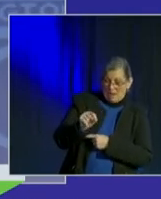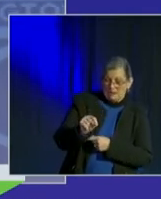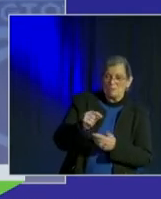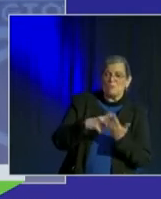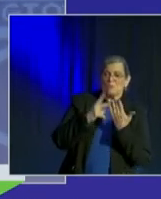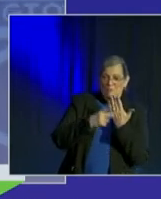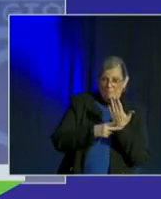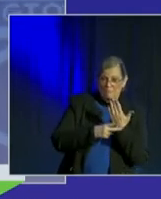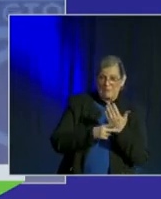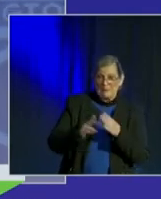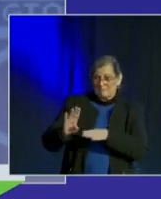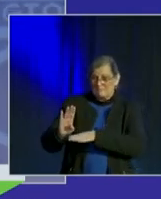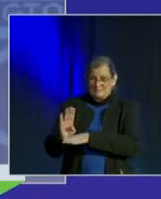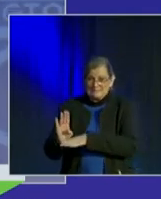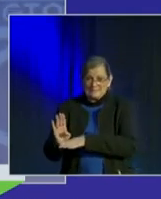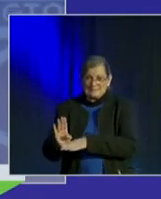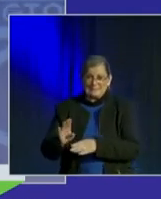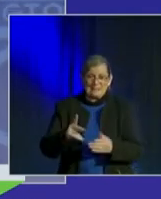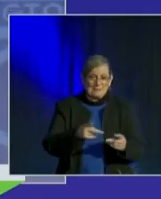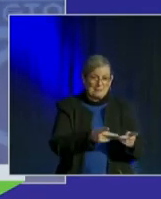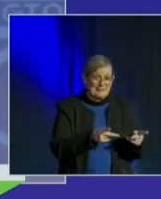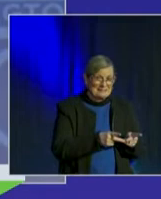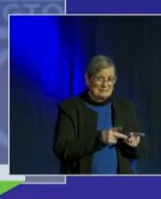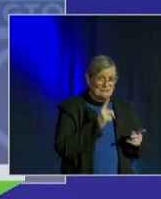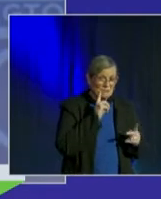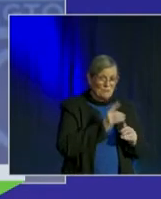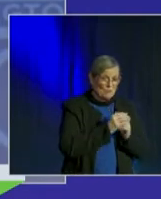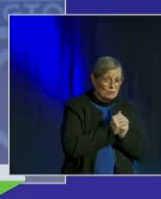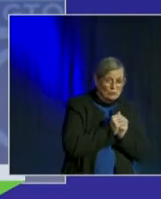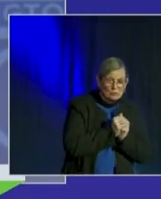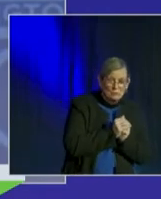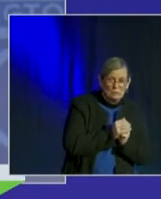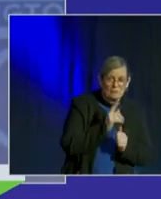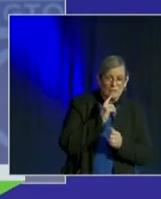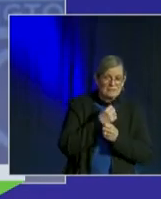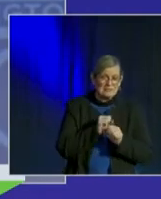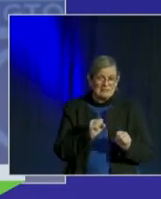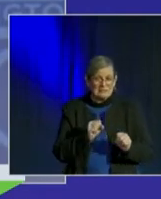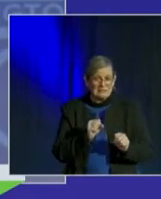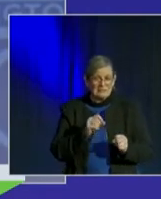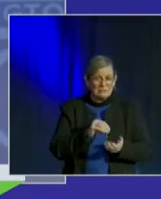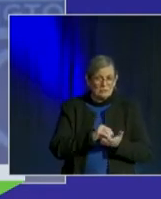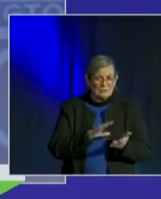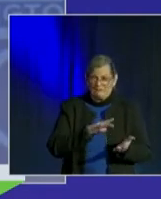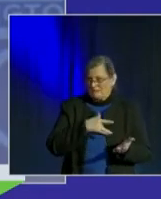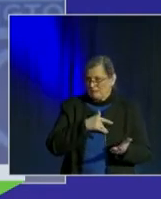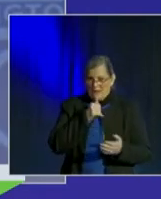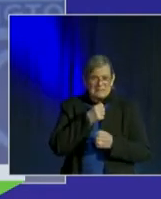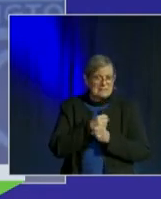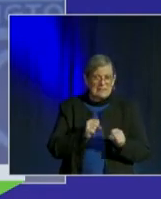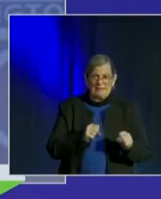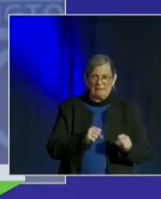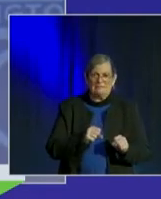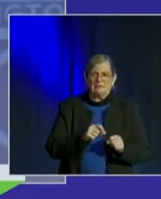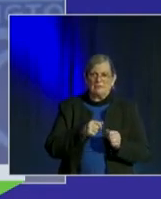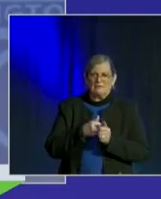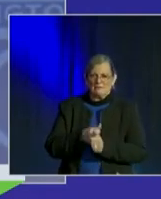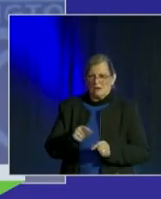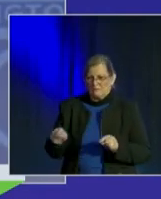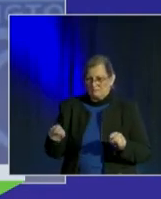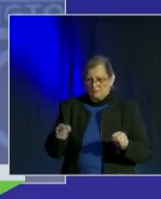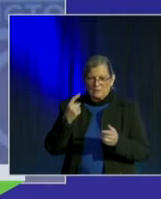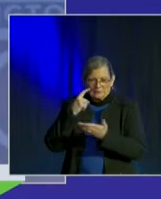houses of worship can be safe harbors for students who are feeling unsafe. We've provided a lot of training to school staff